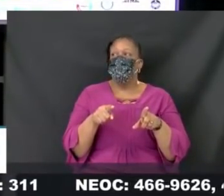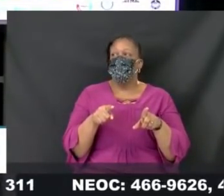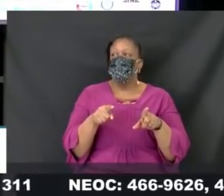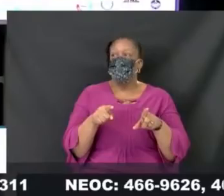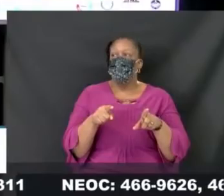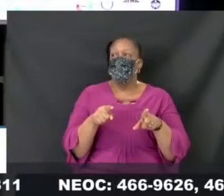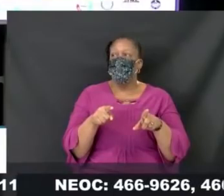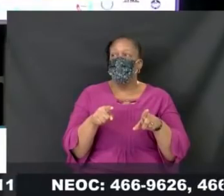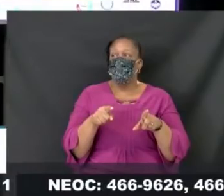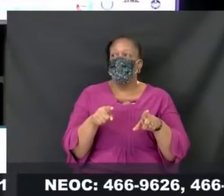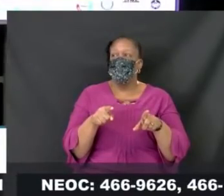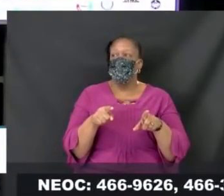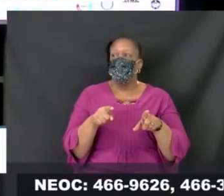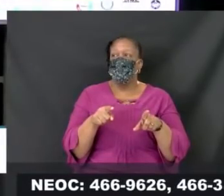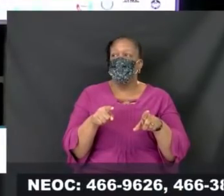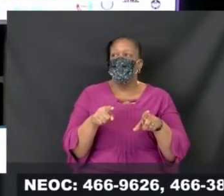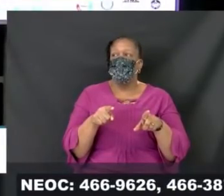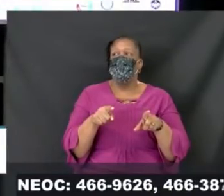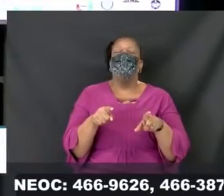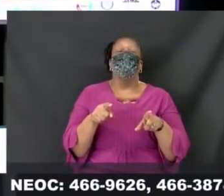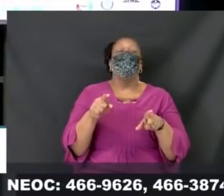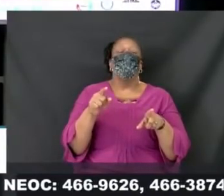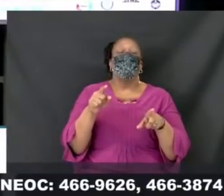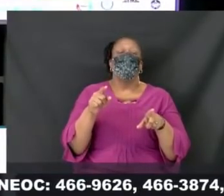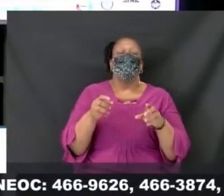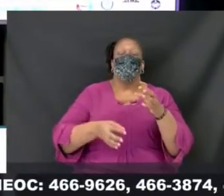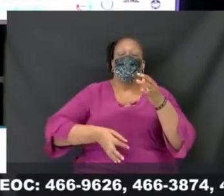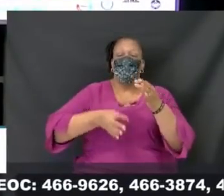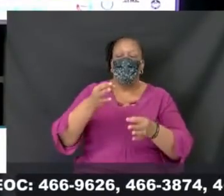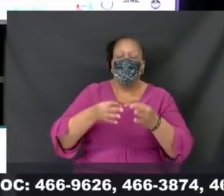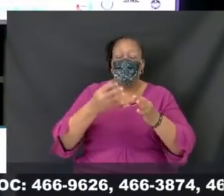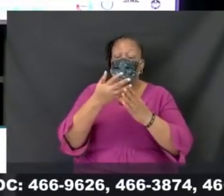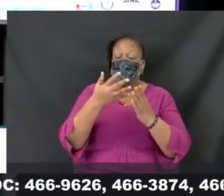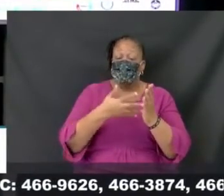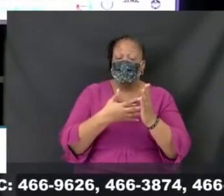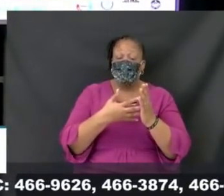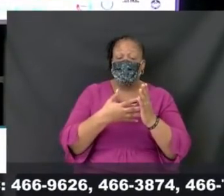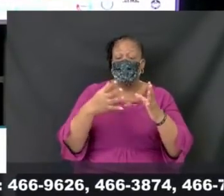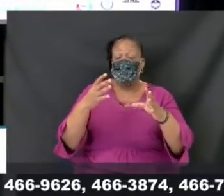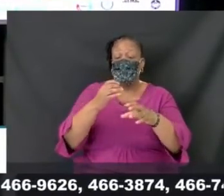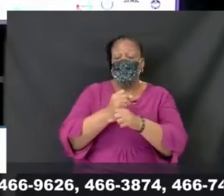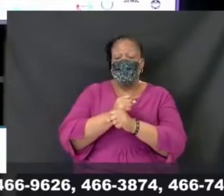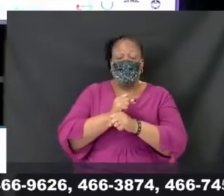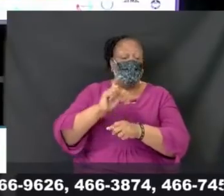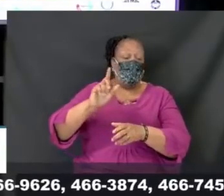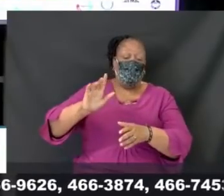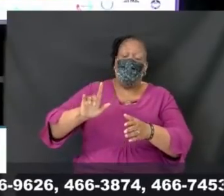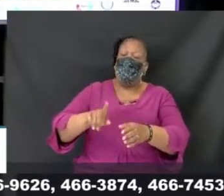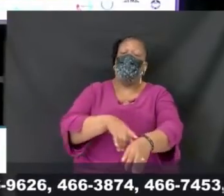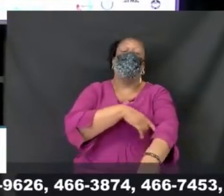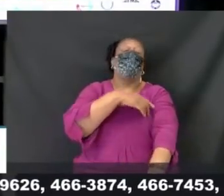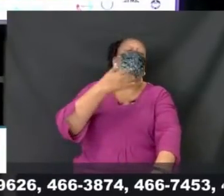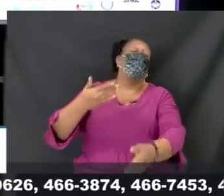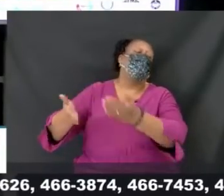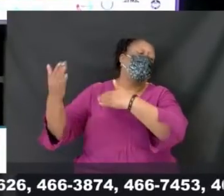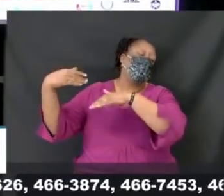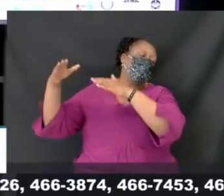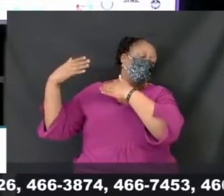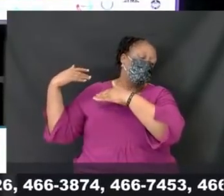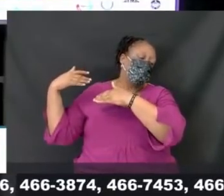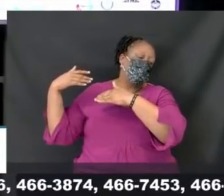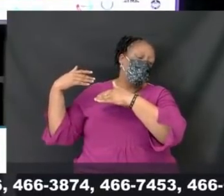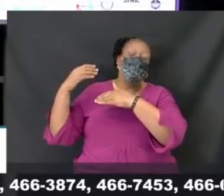good as the time when it was taken. And so you could come now, have a